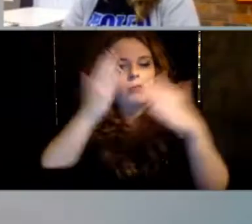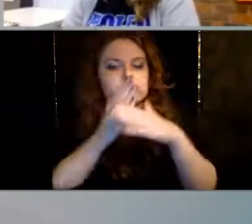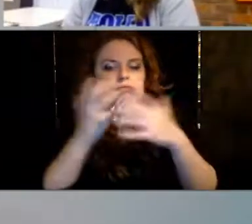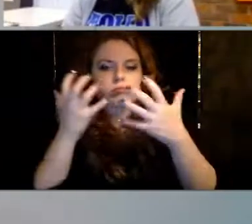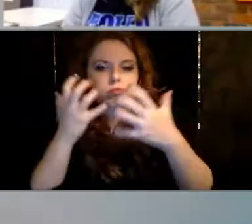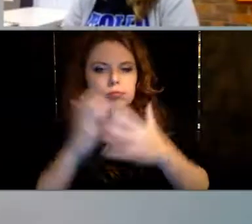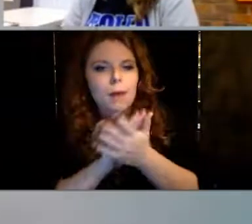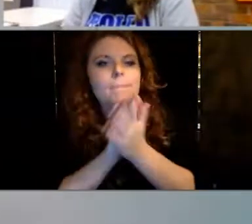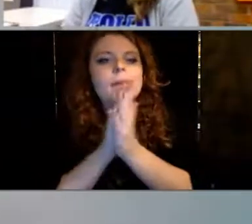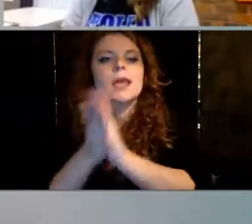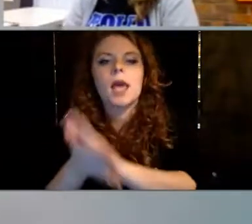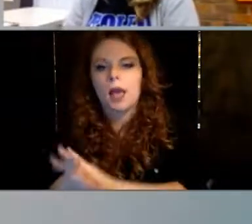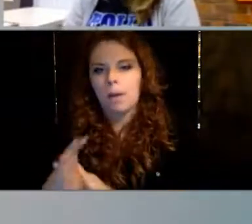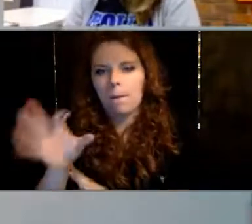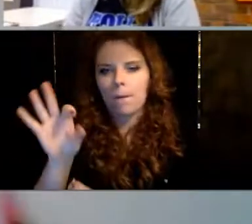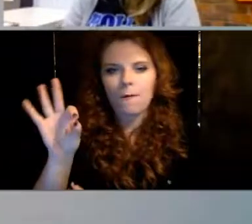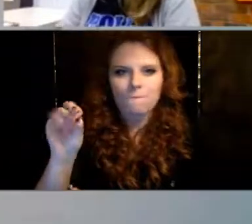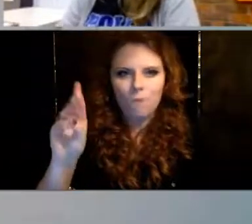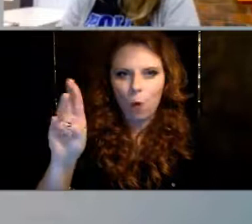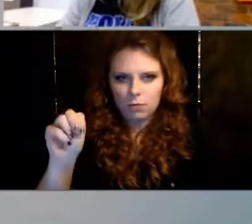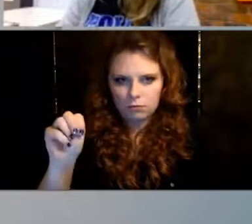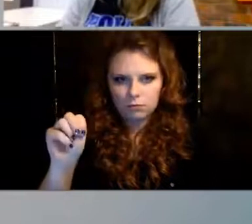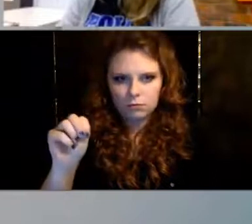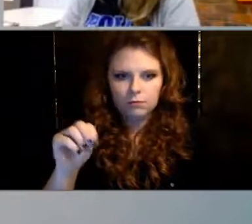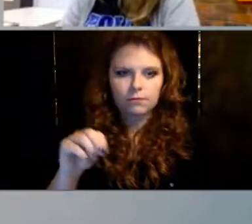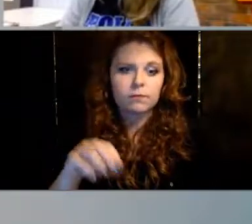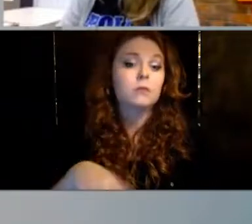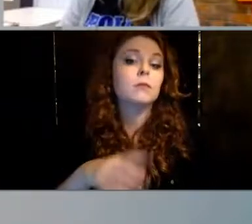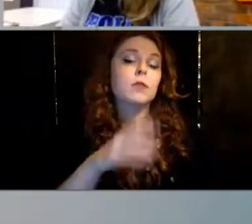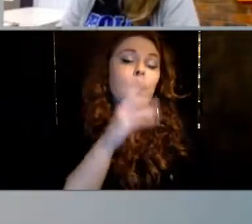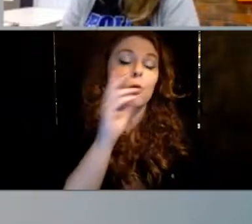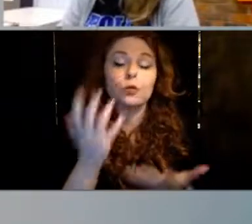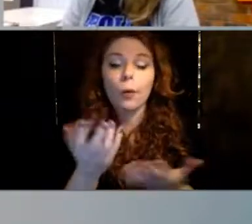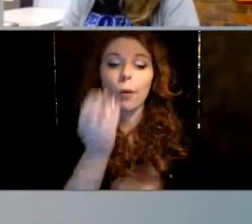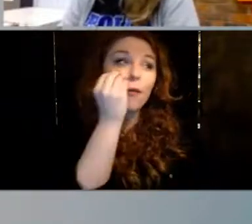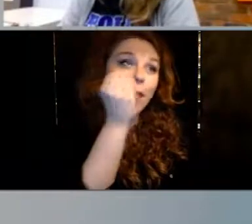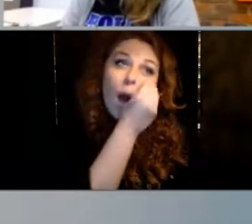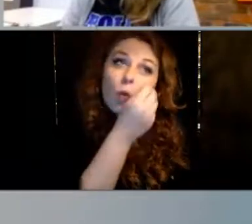that turned it into a form, okay? So more like flowers,